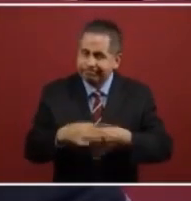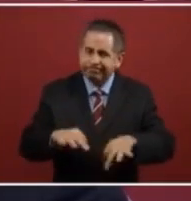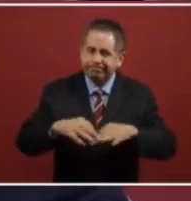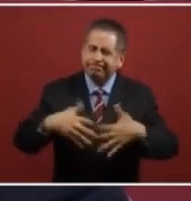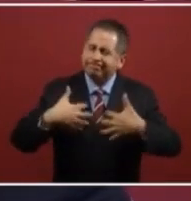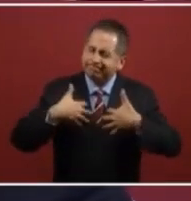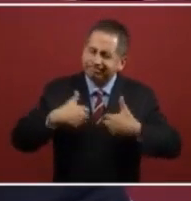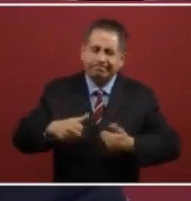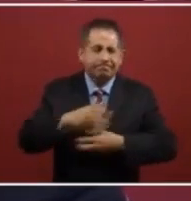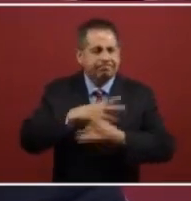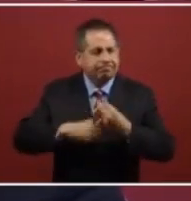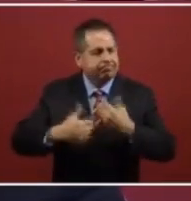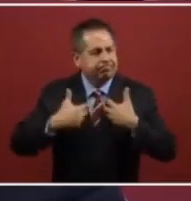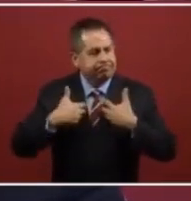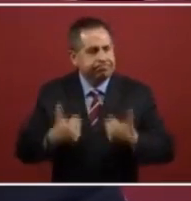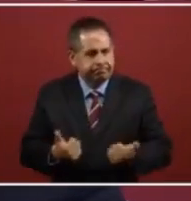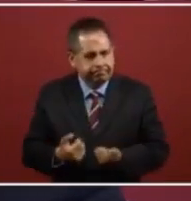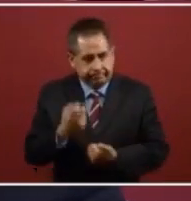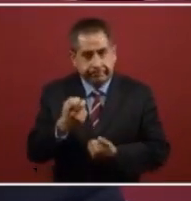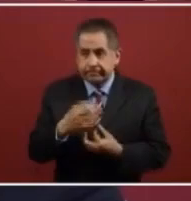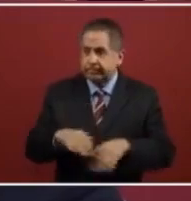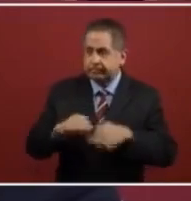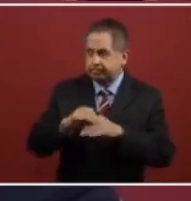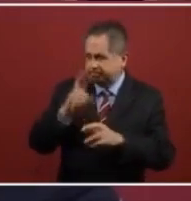us. Y